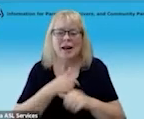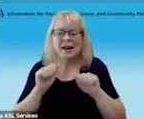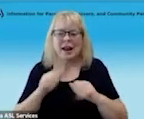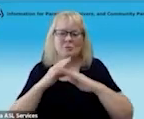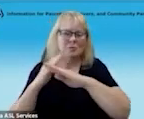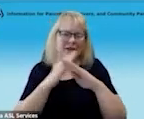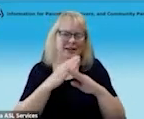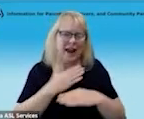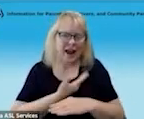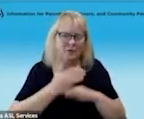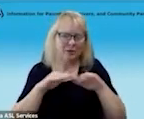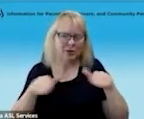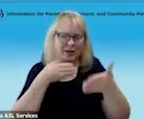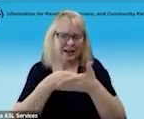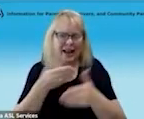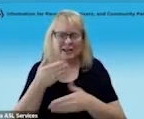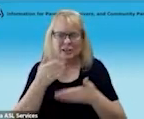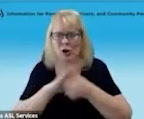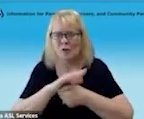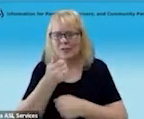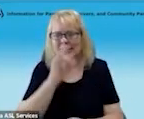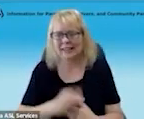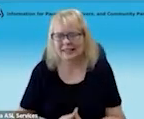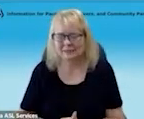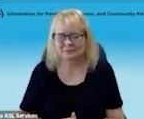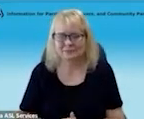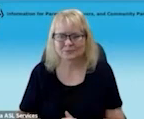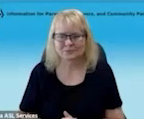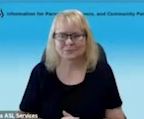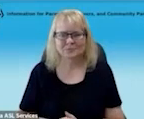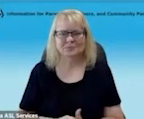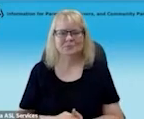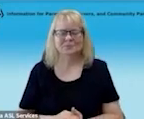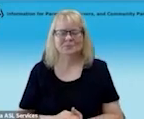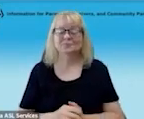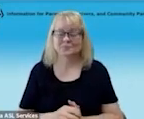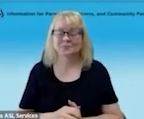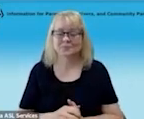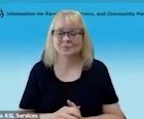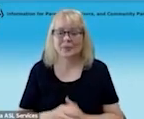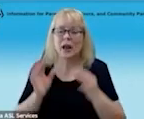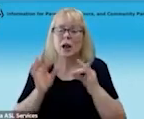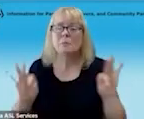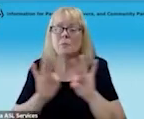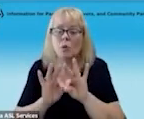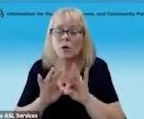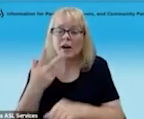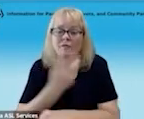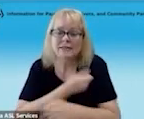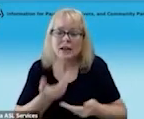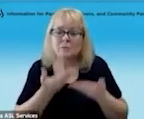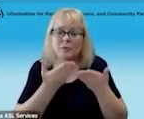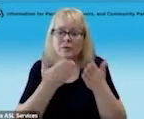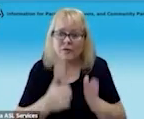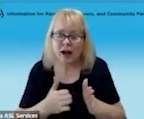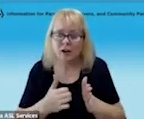19 COVID tests and masks. This little boy will tell our story. Now this is the story and how we can protect our children